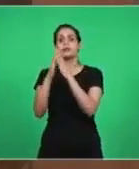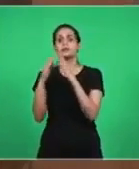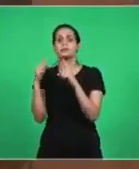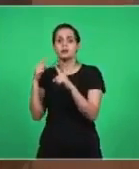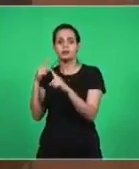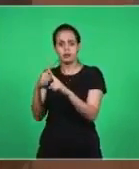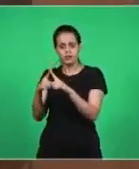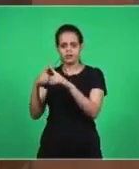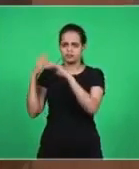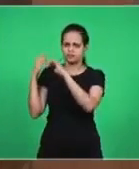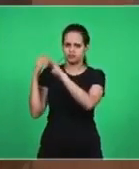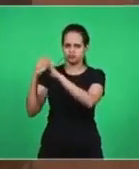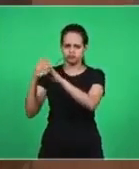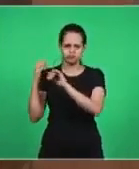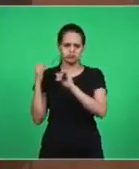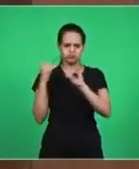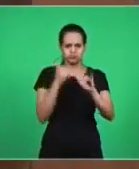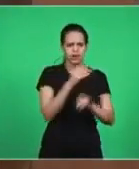for Israel.